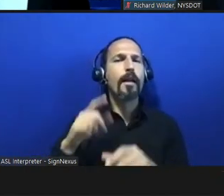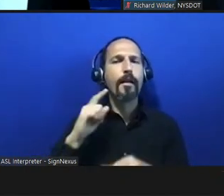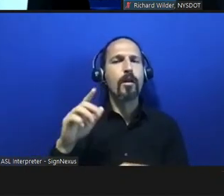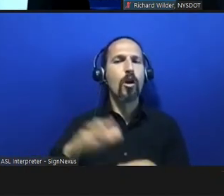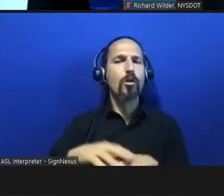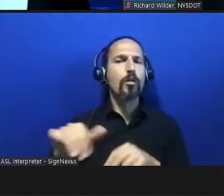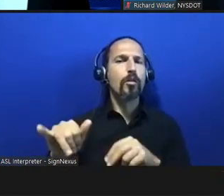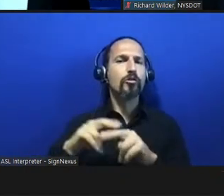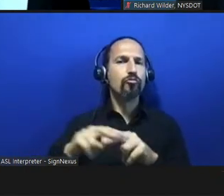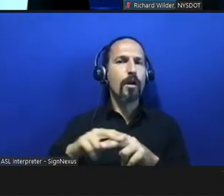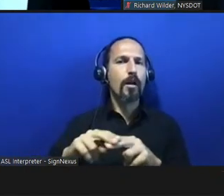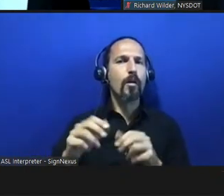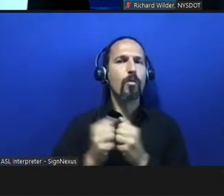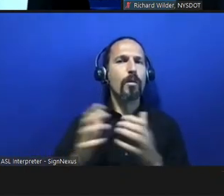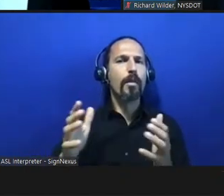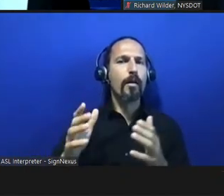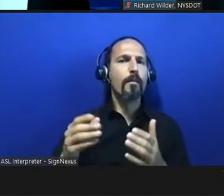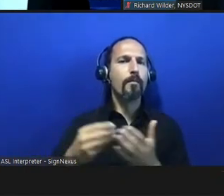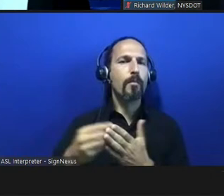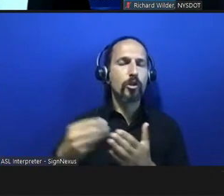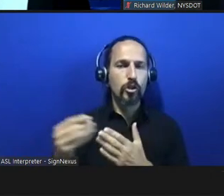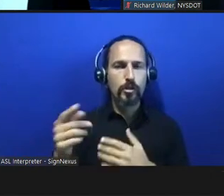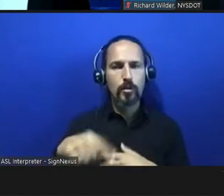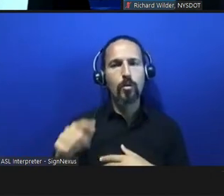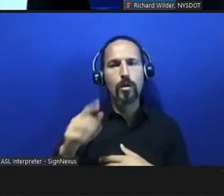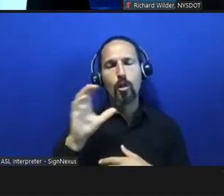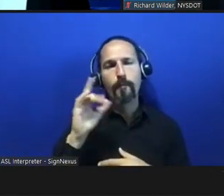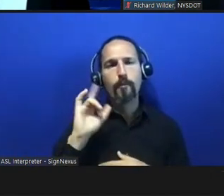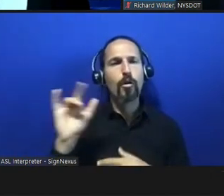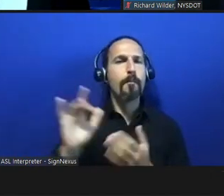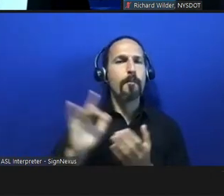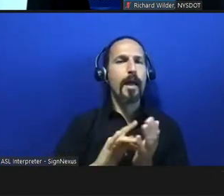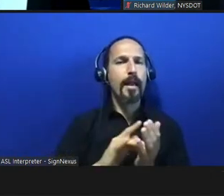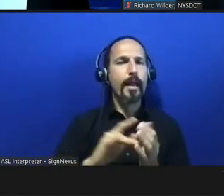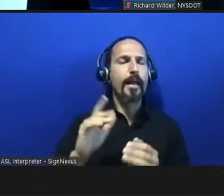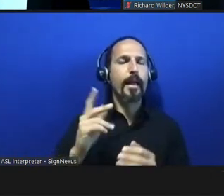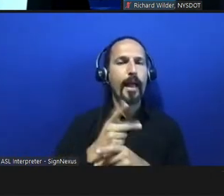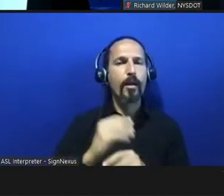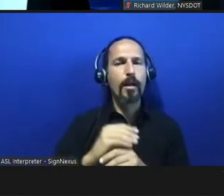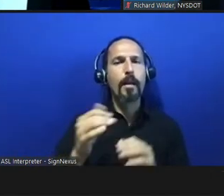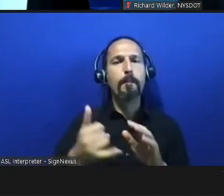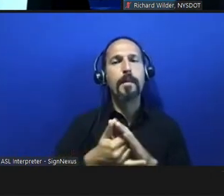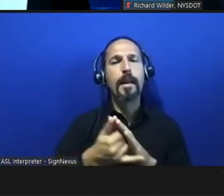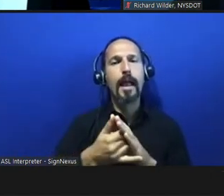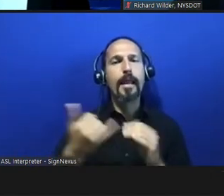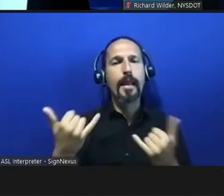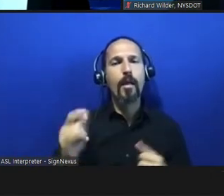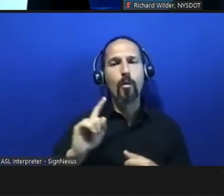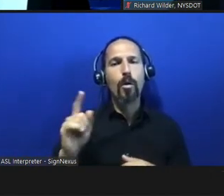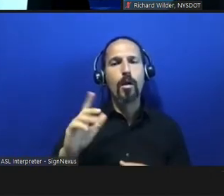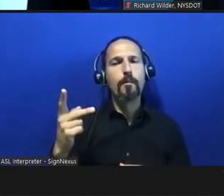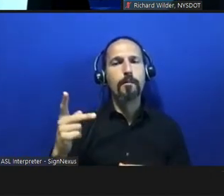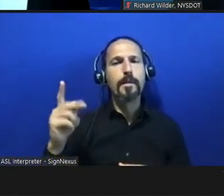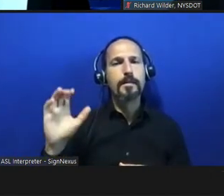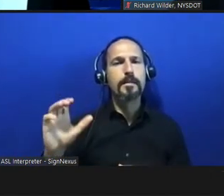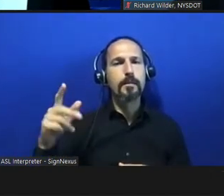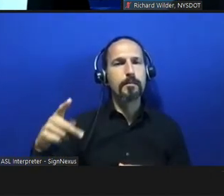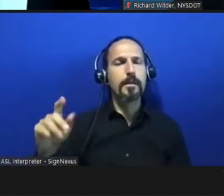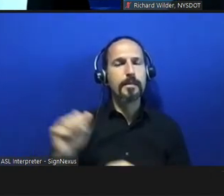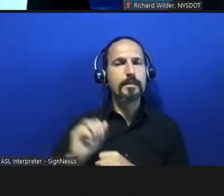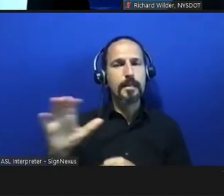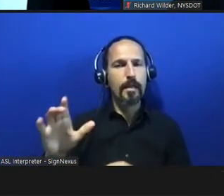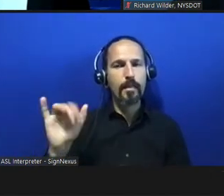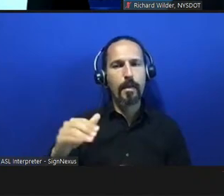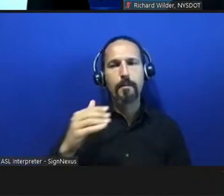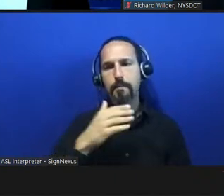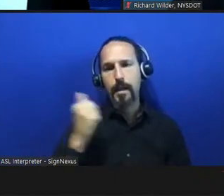train for these trips without our purchases we seek medical care in Manhattan even more now because that's where our pcps refer us to